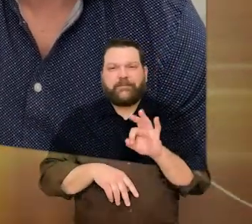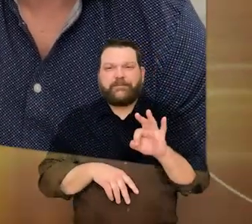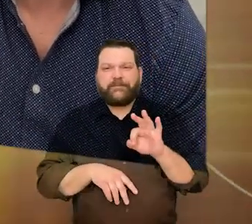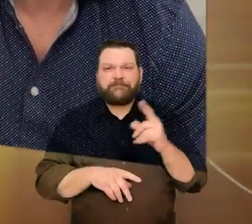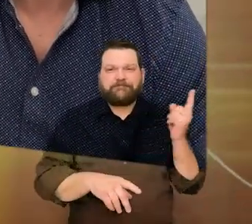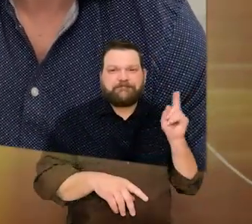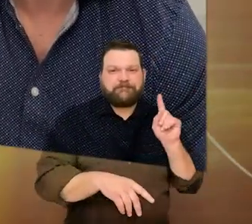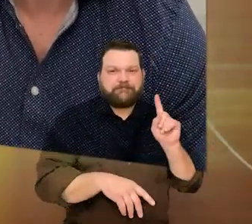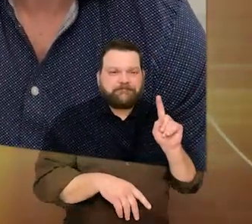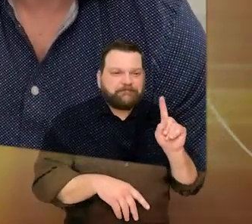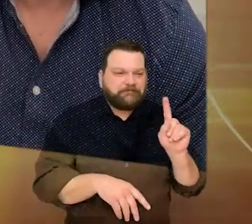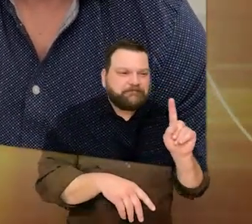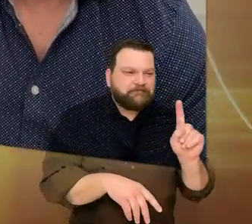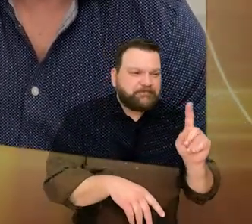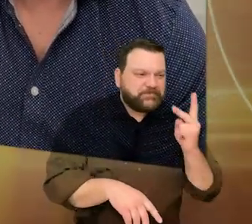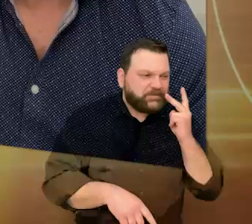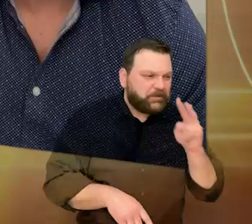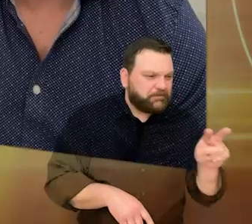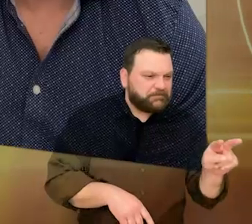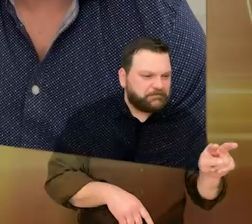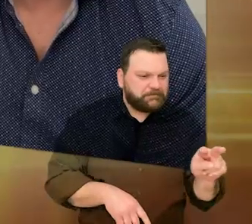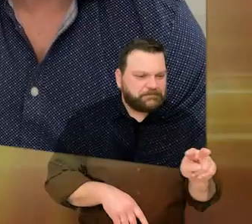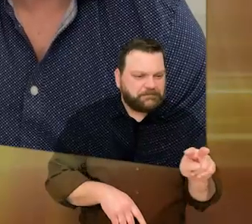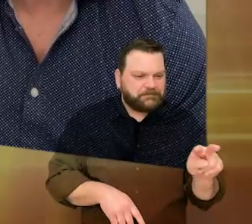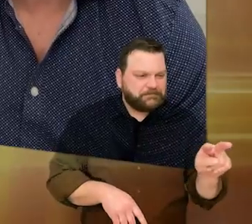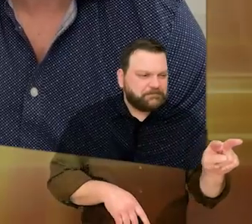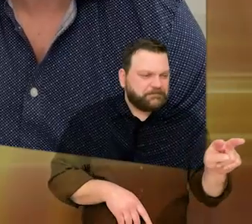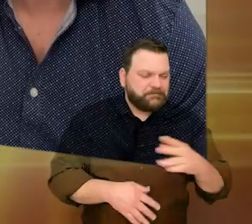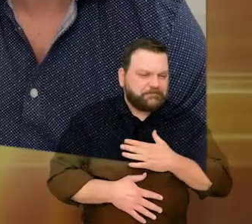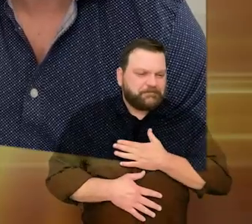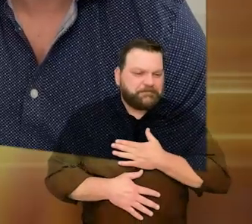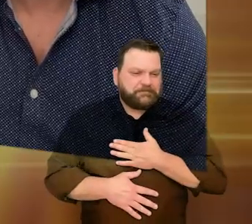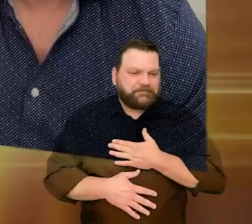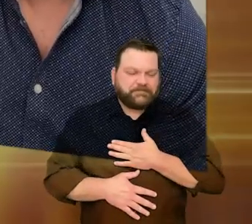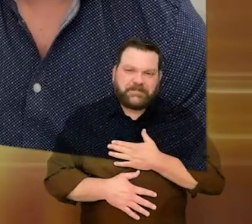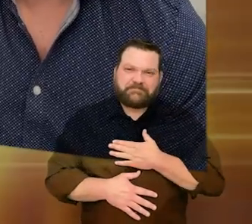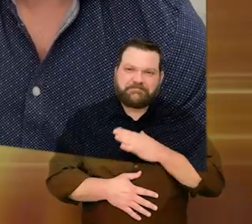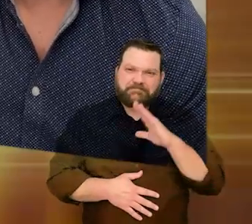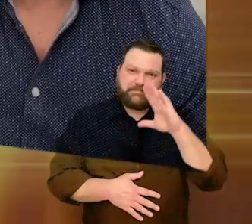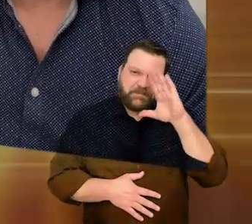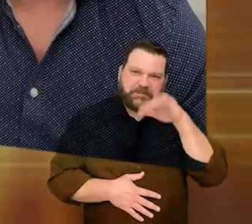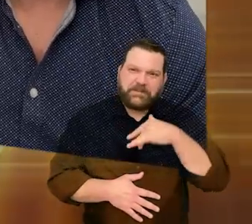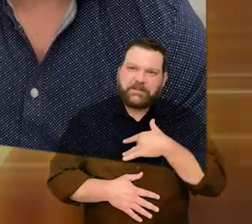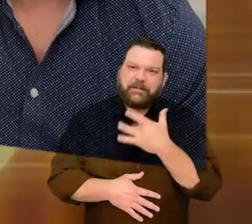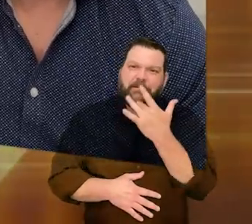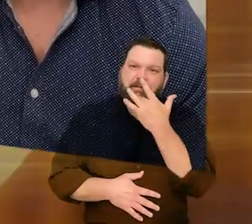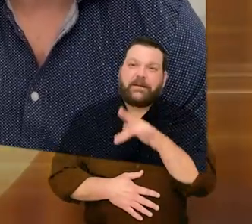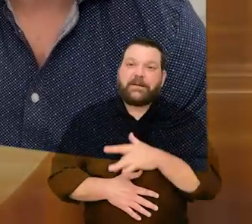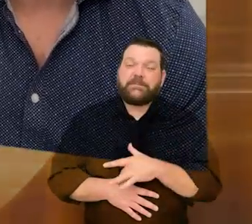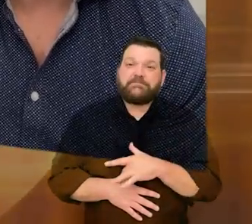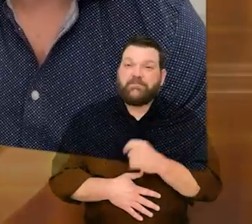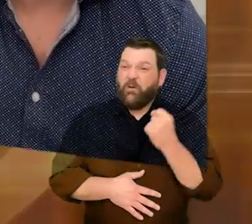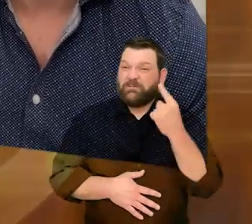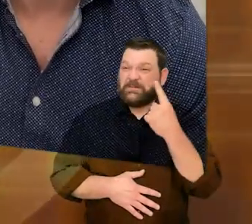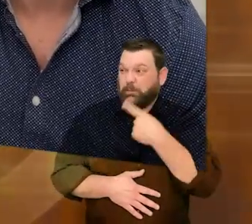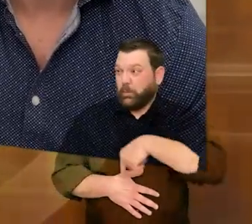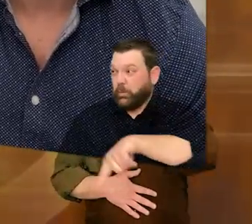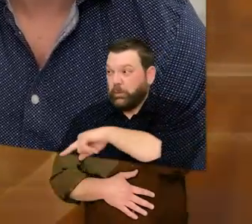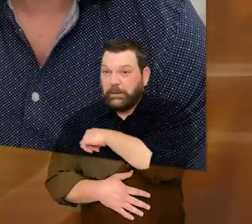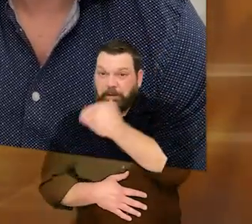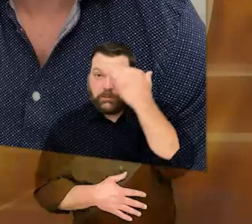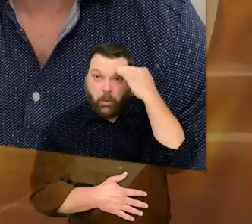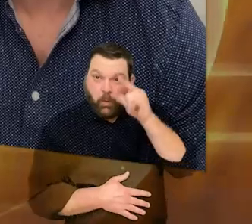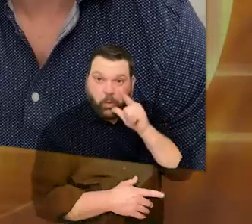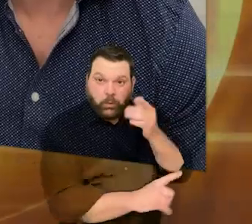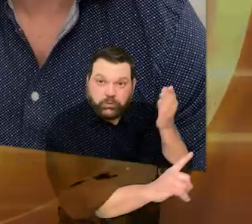so lucky." She really knew what was important. We are the lucky ones that got to know her and work with her,